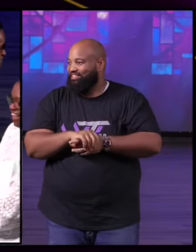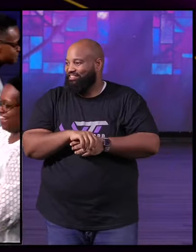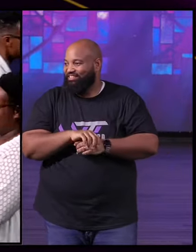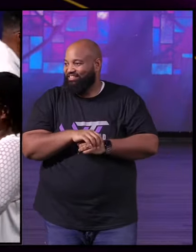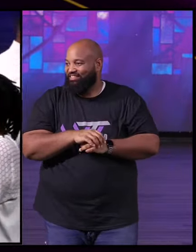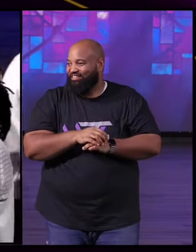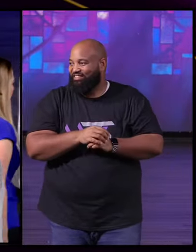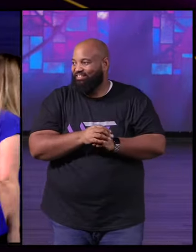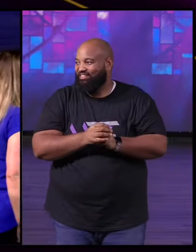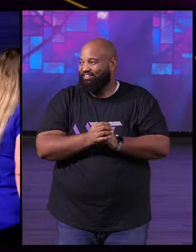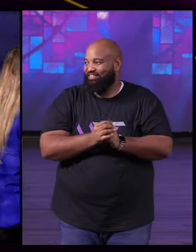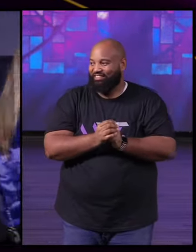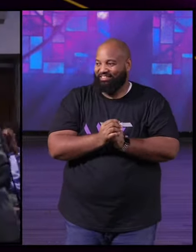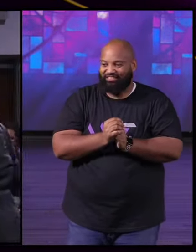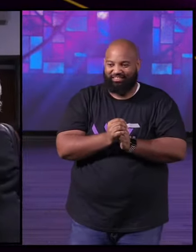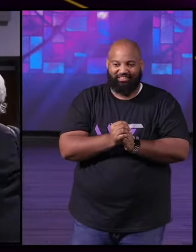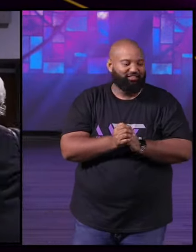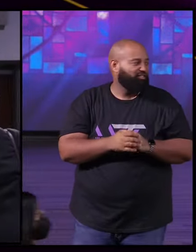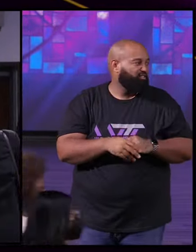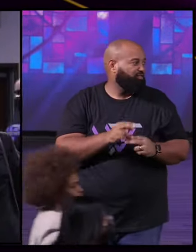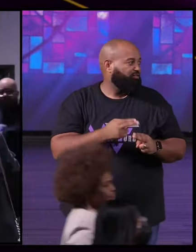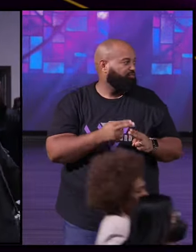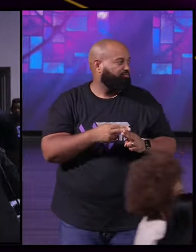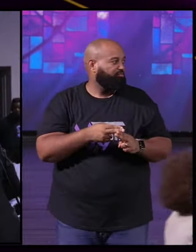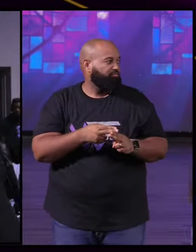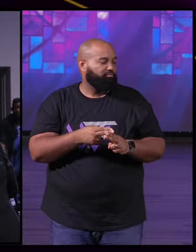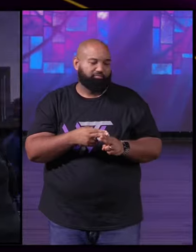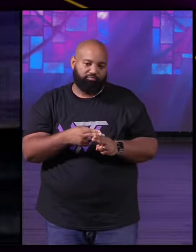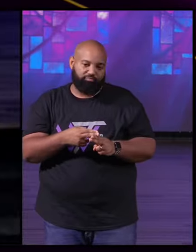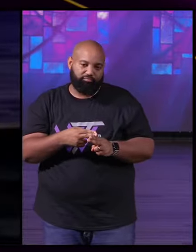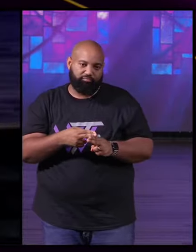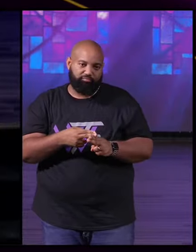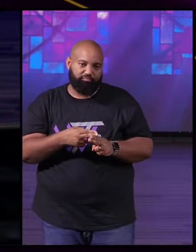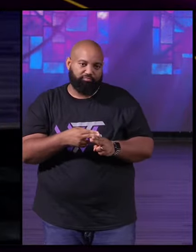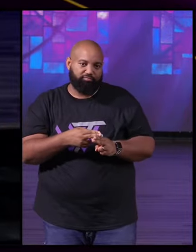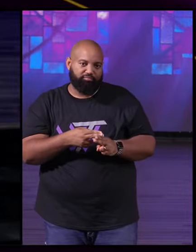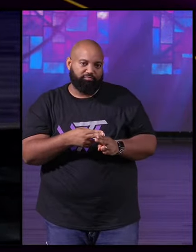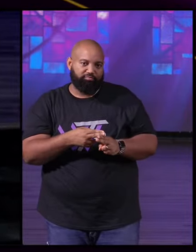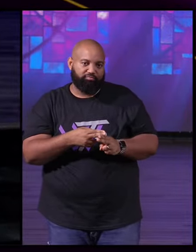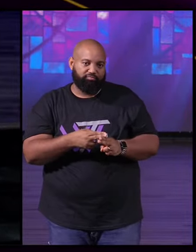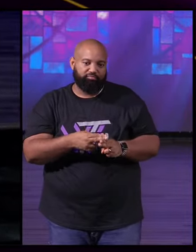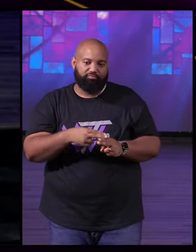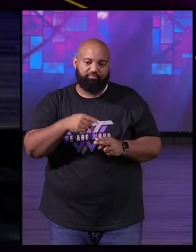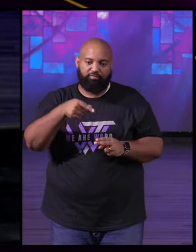baby. How are you? Good. Tell me your name. Say it again.